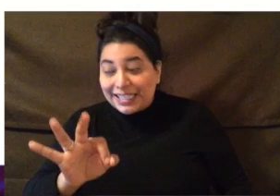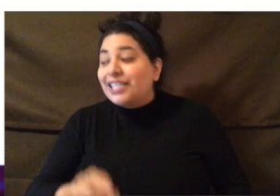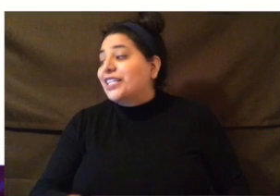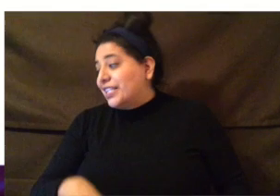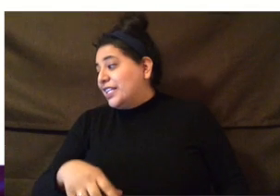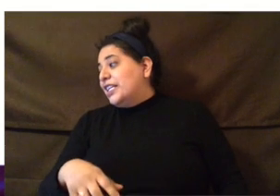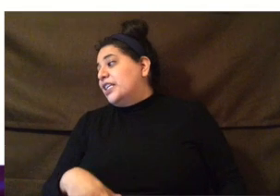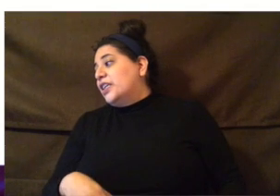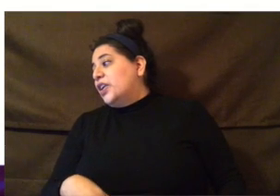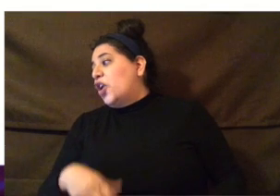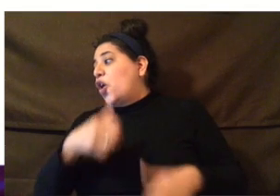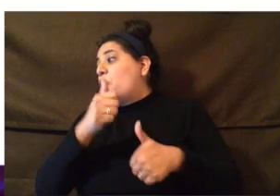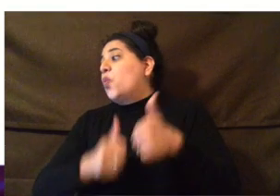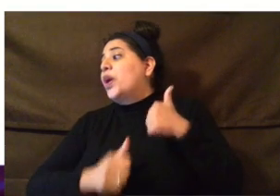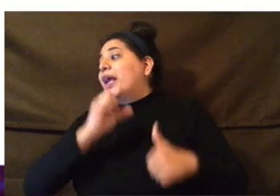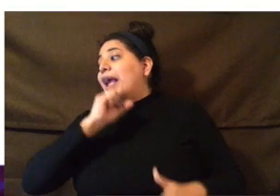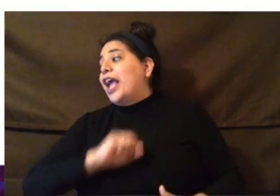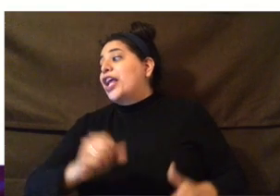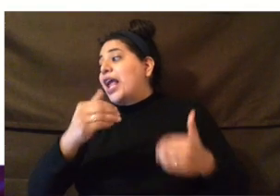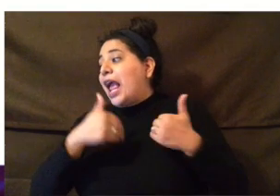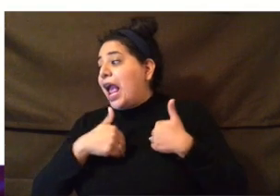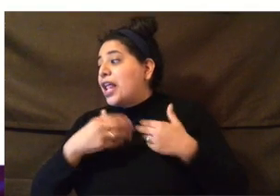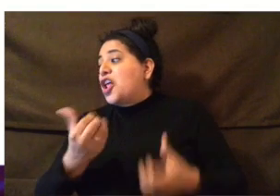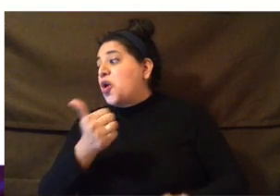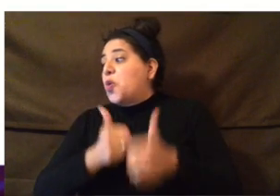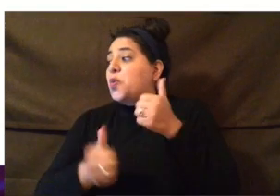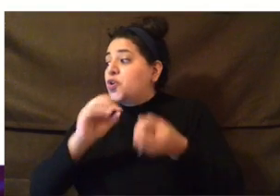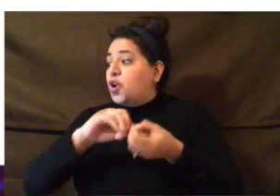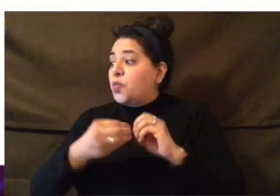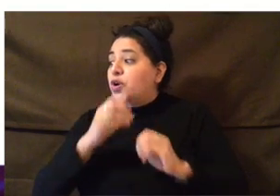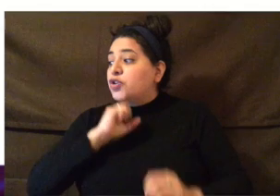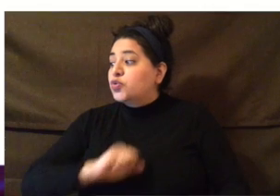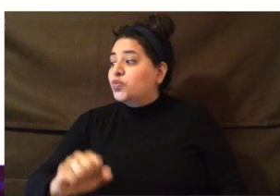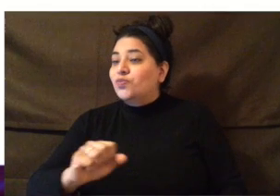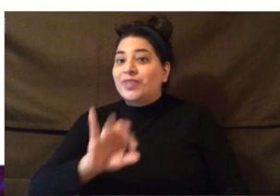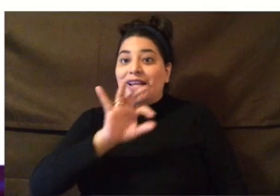Which age had the most number of students? 9 years old.